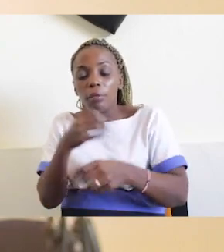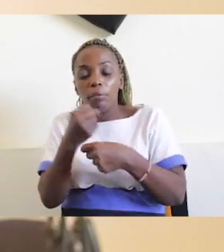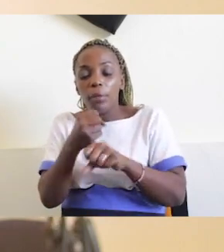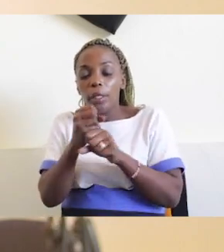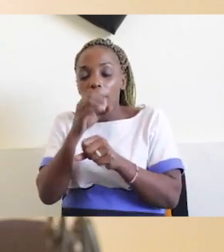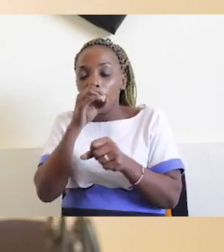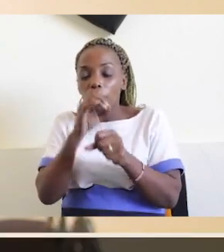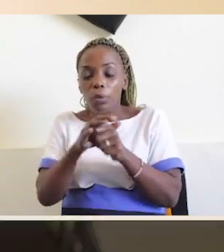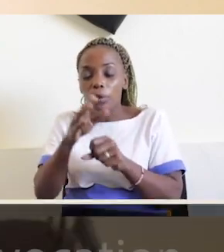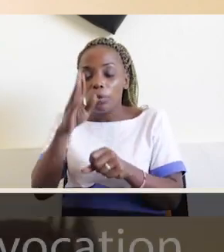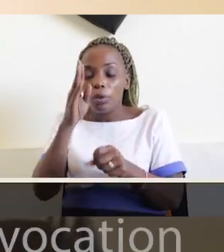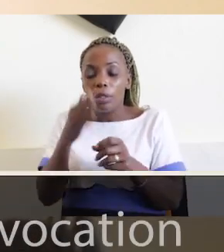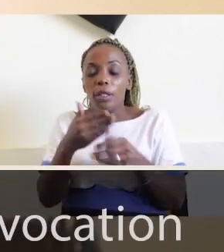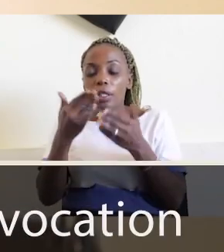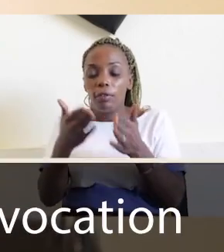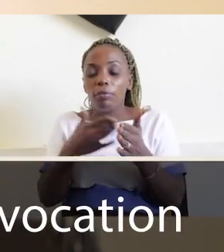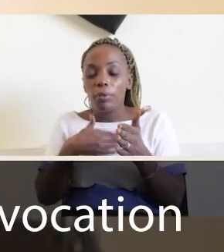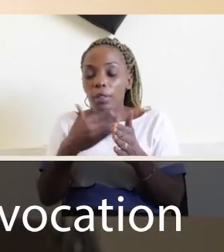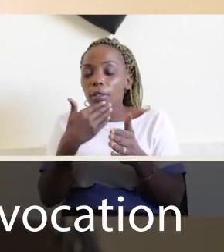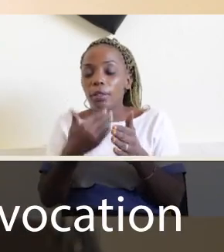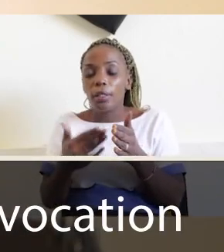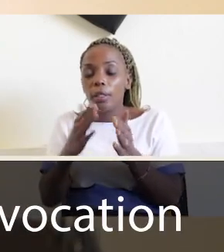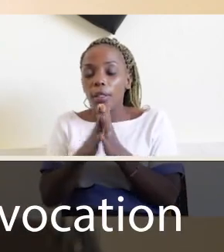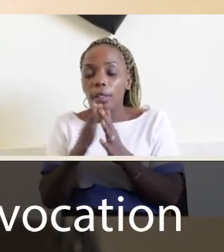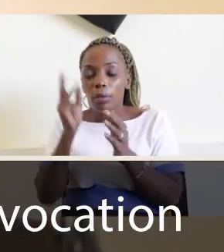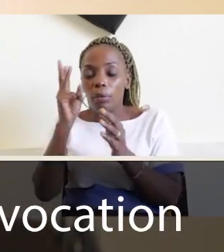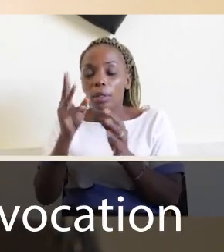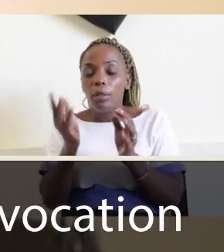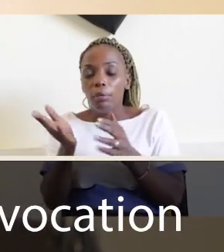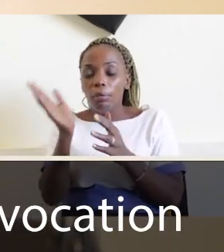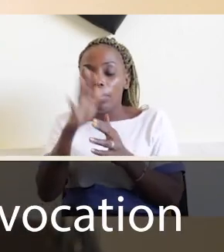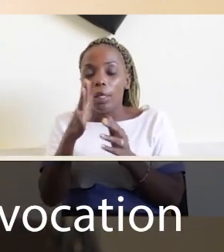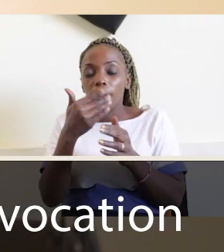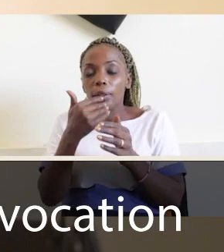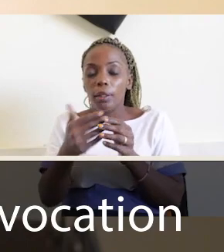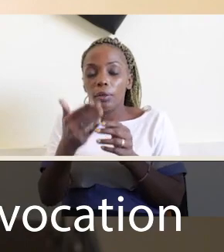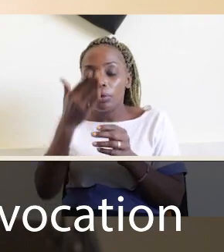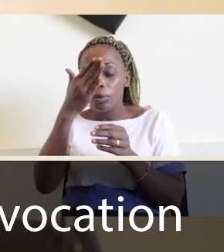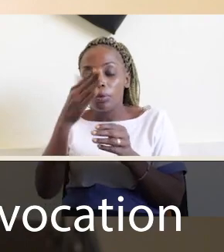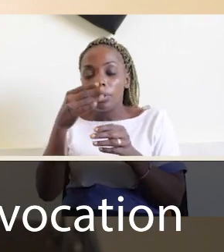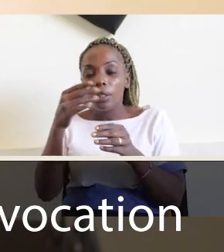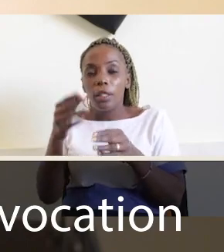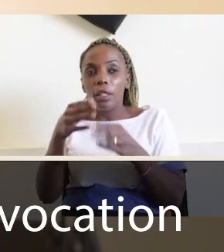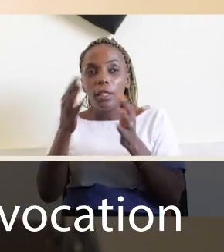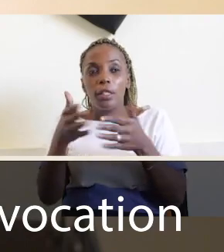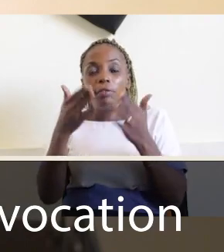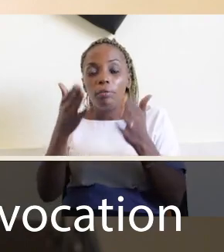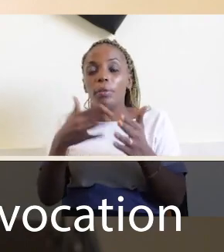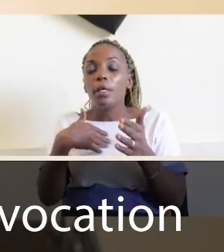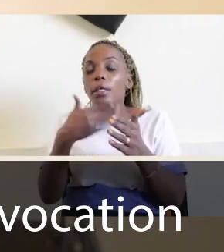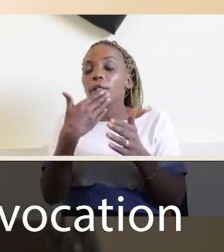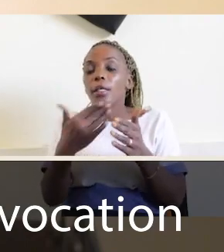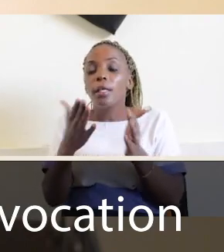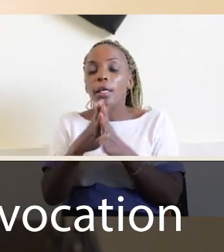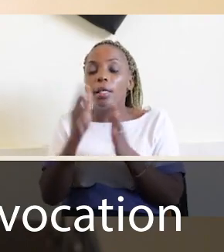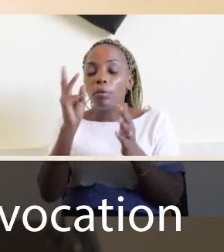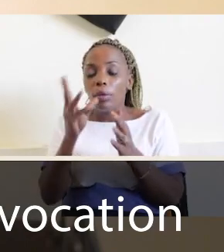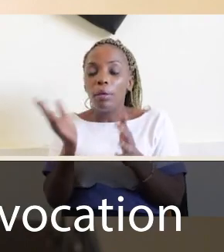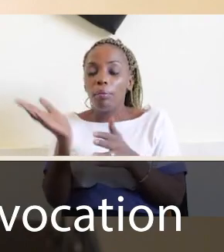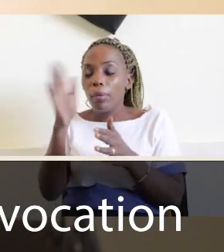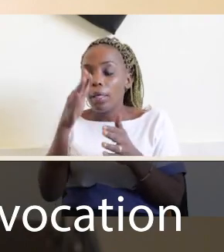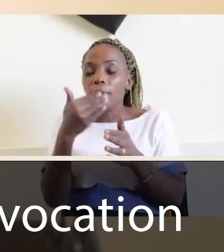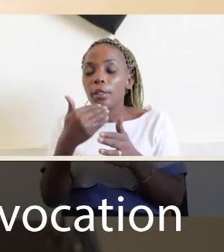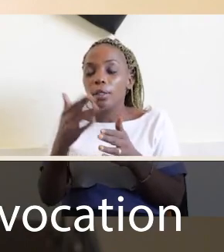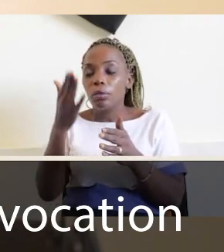to God. Give me a son, and I will give him back to you. Give me a son, and I will give him back to